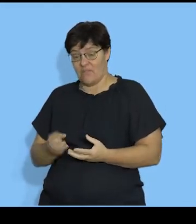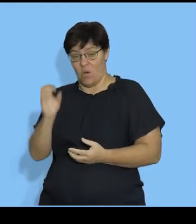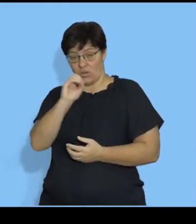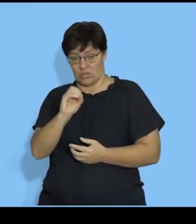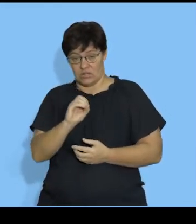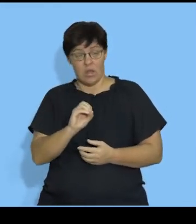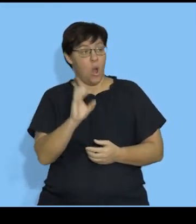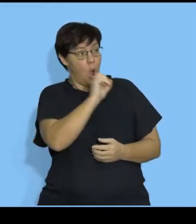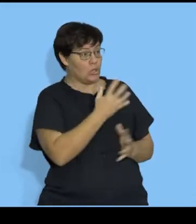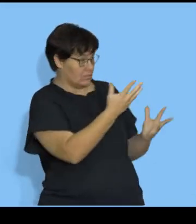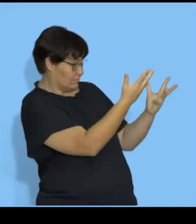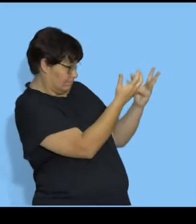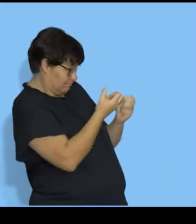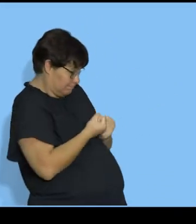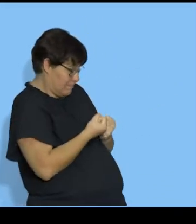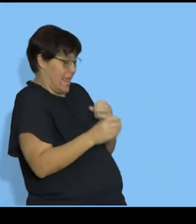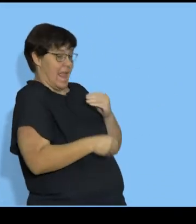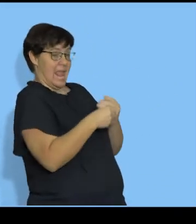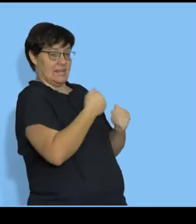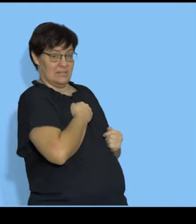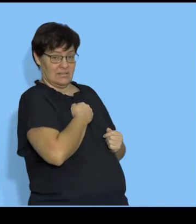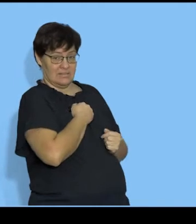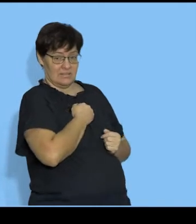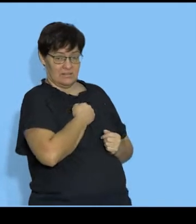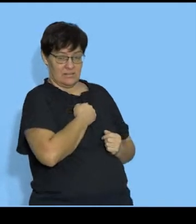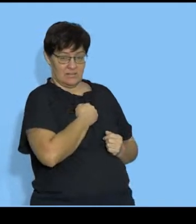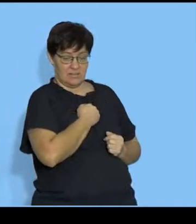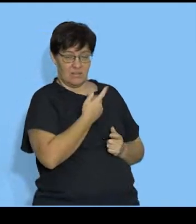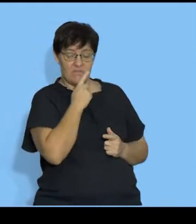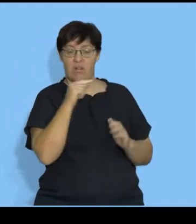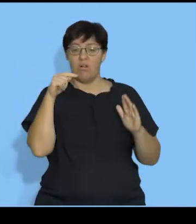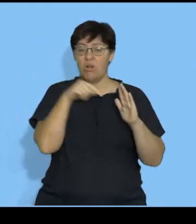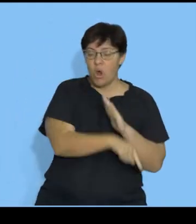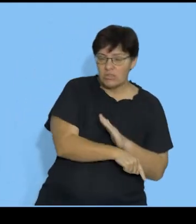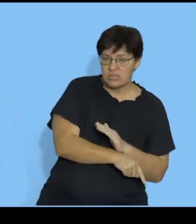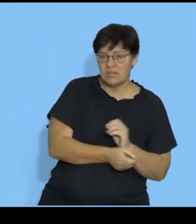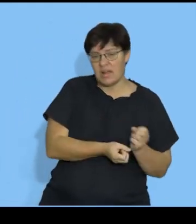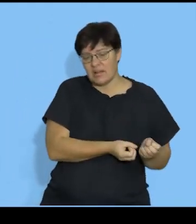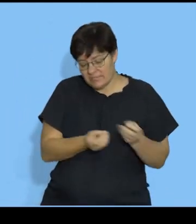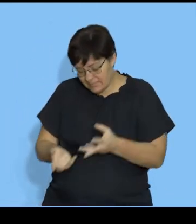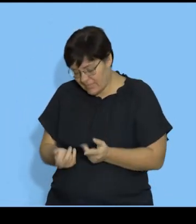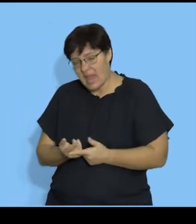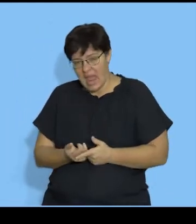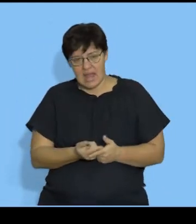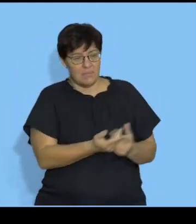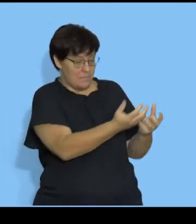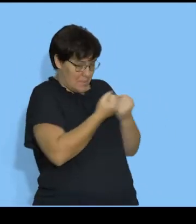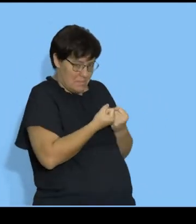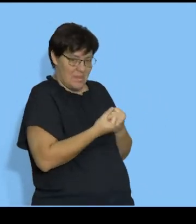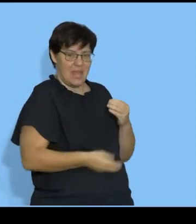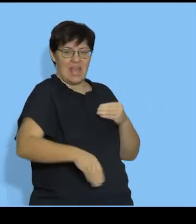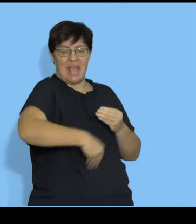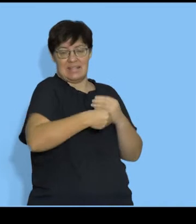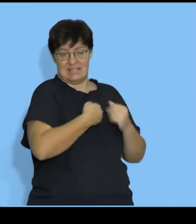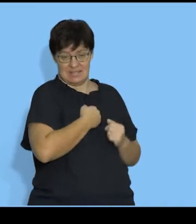okay? So in this case, if we talk about loss and gain, there is a transfer of some sort. Then we can therefore